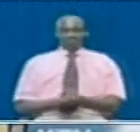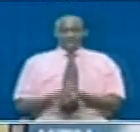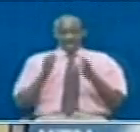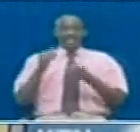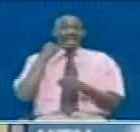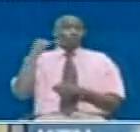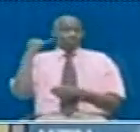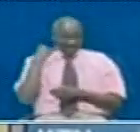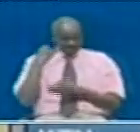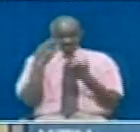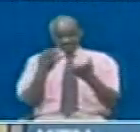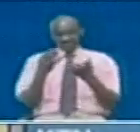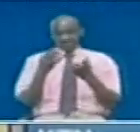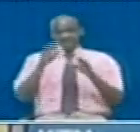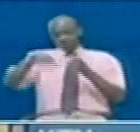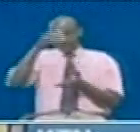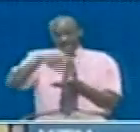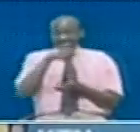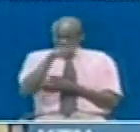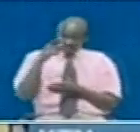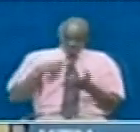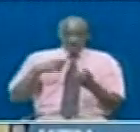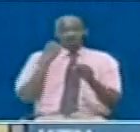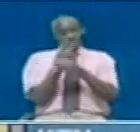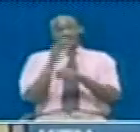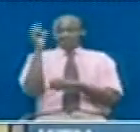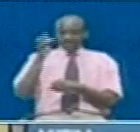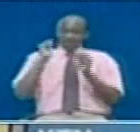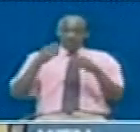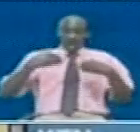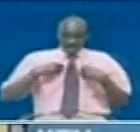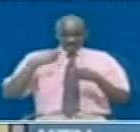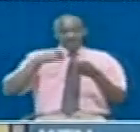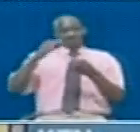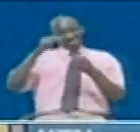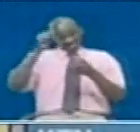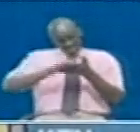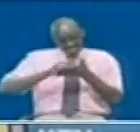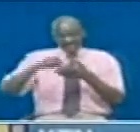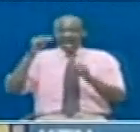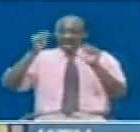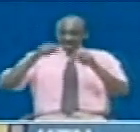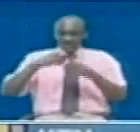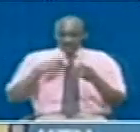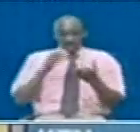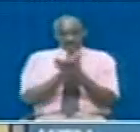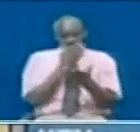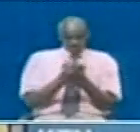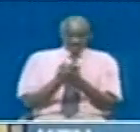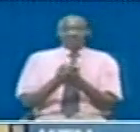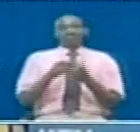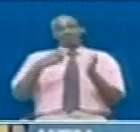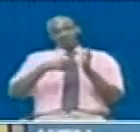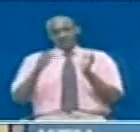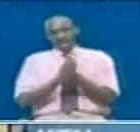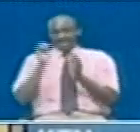Nakumatt employees are set for a 12% pay increase following the signing of a collective bargaining agreement between the retailer and the Kenya